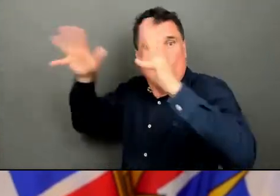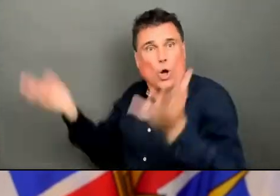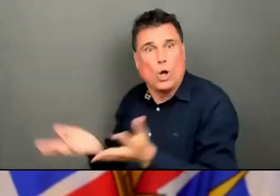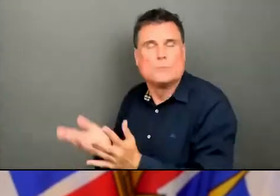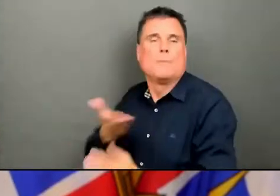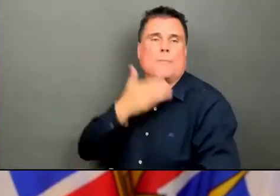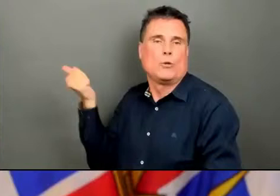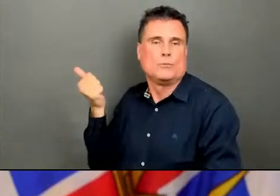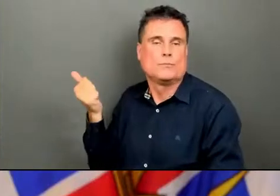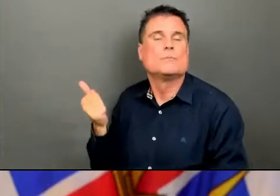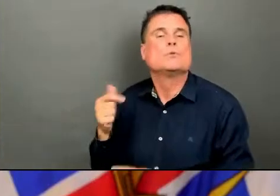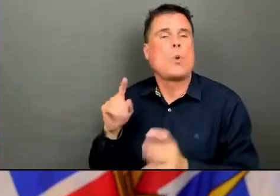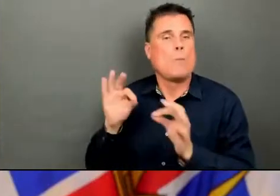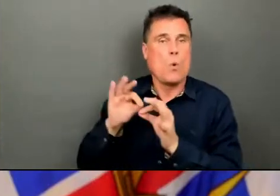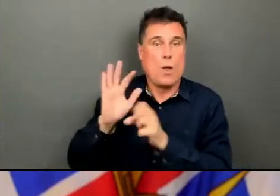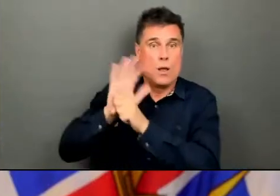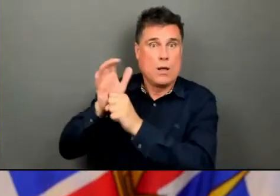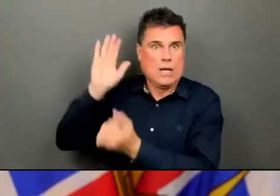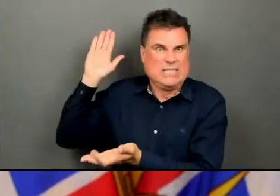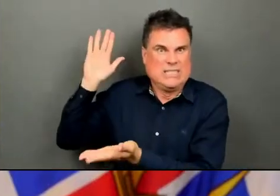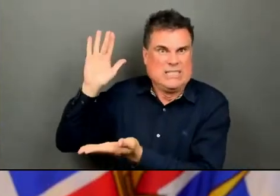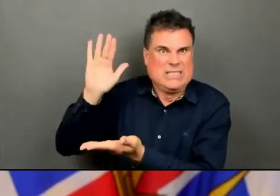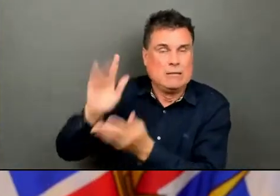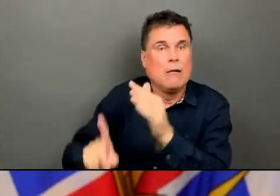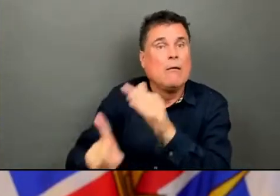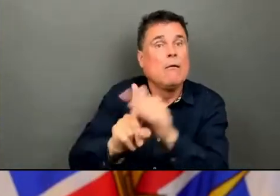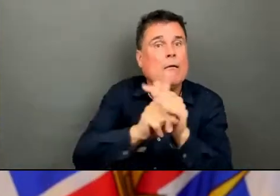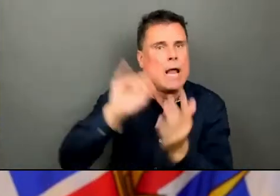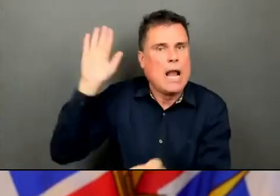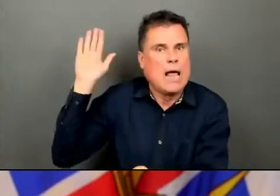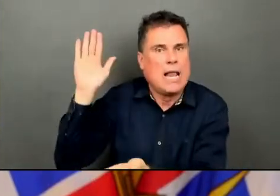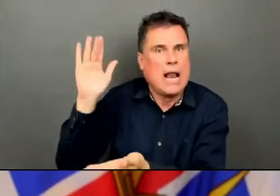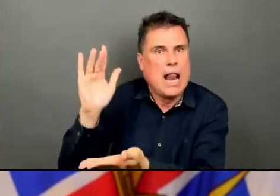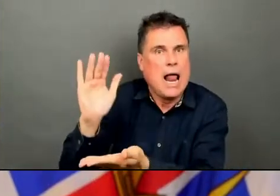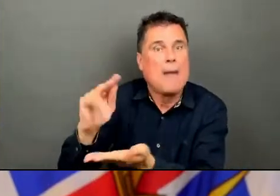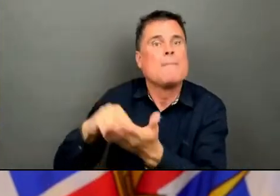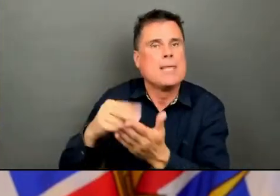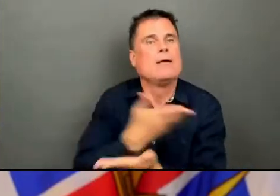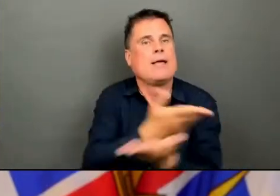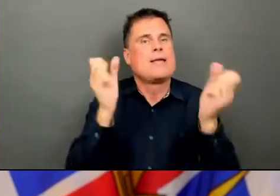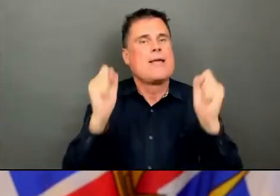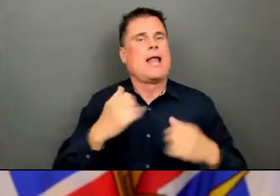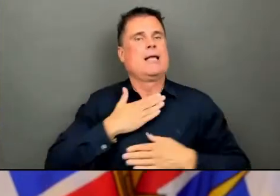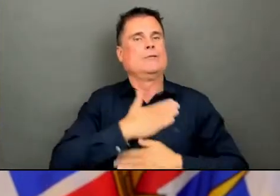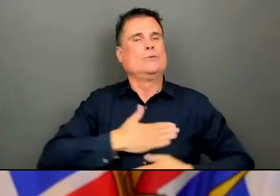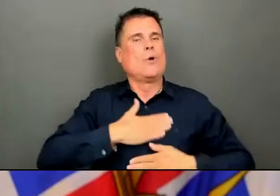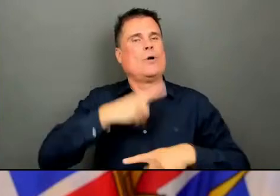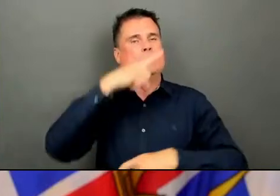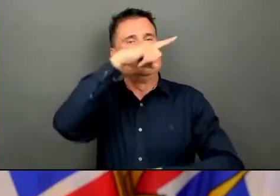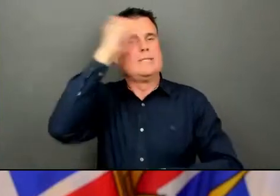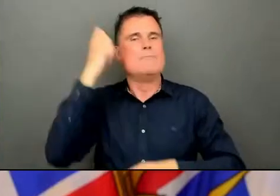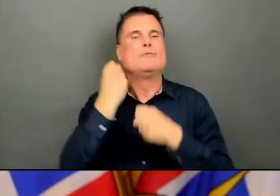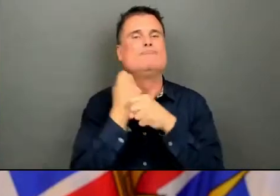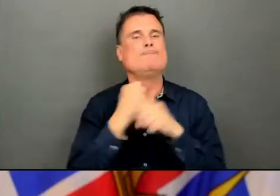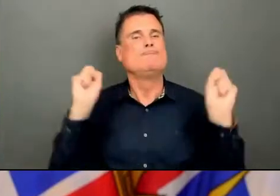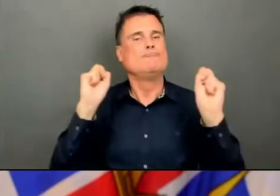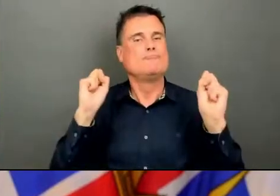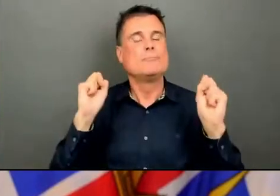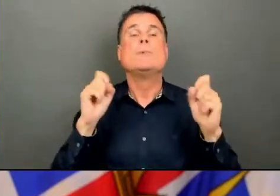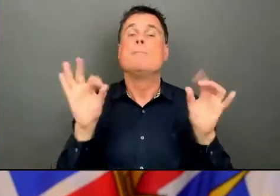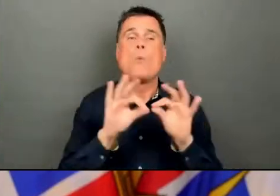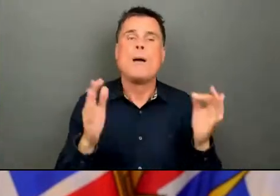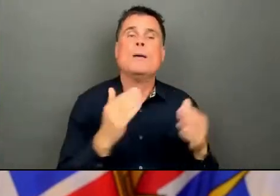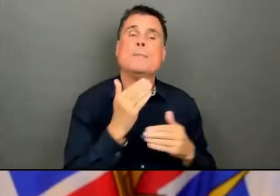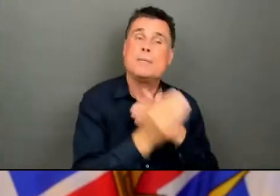we possibly can so we can enjoy the summer weeks ahead. And let's, of course, remember to be kind, to be